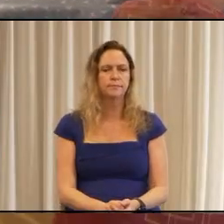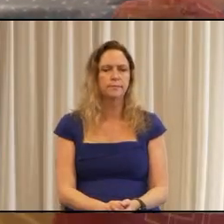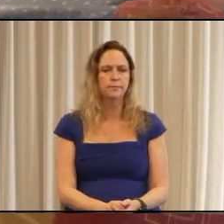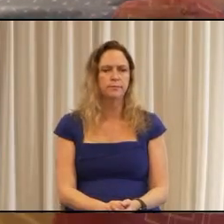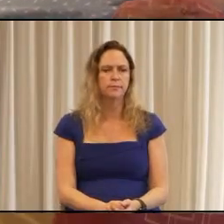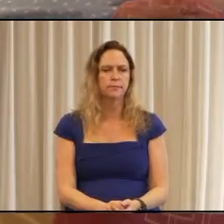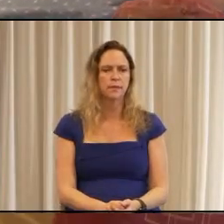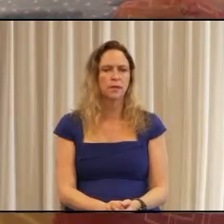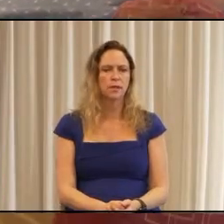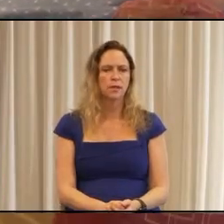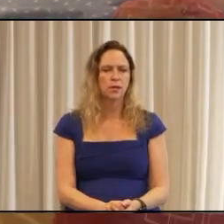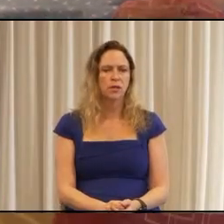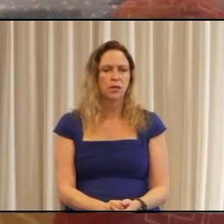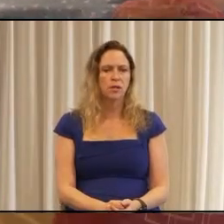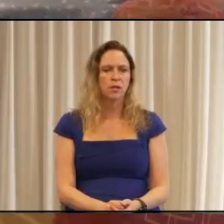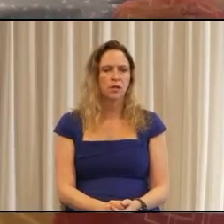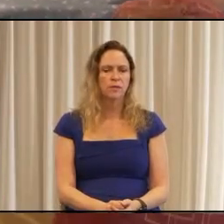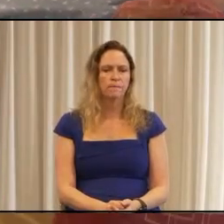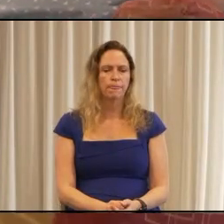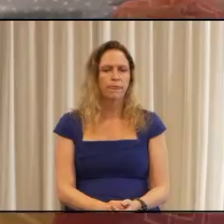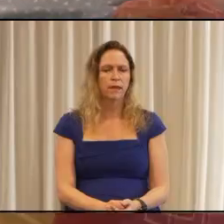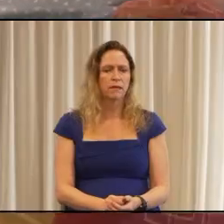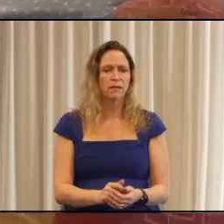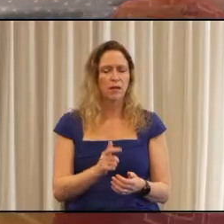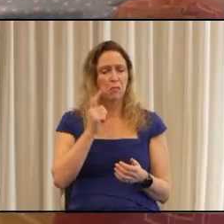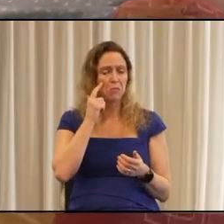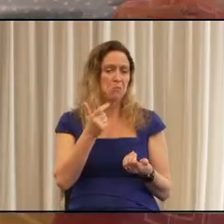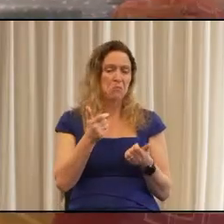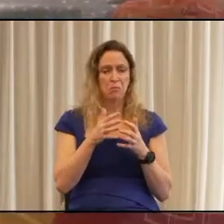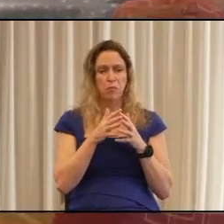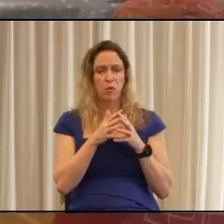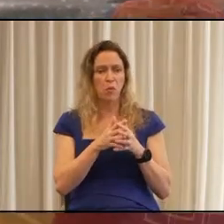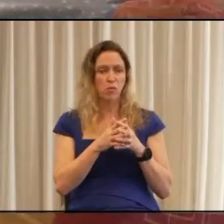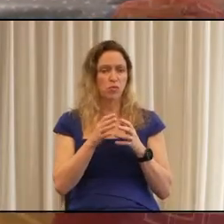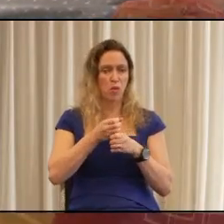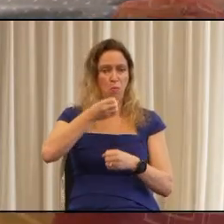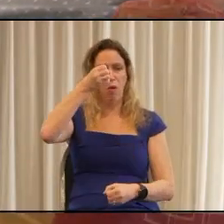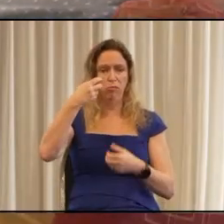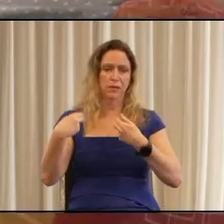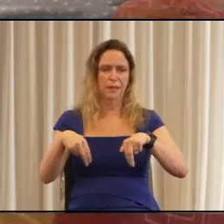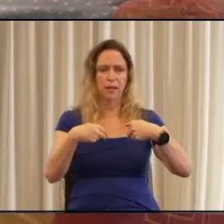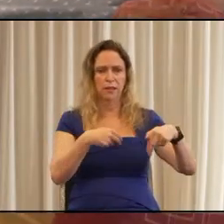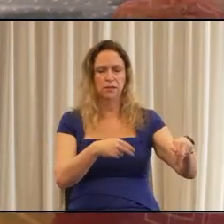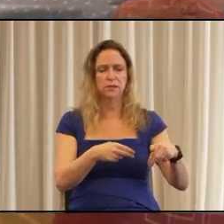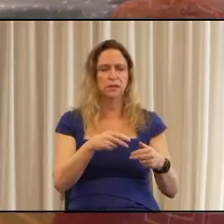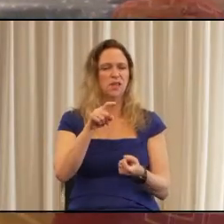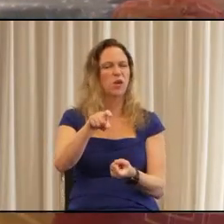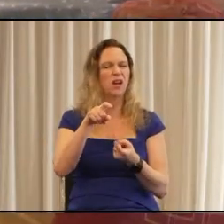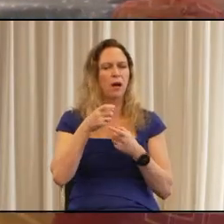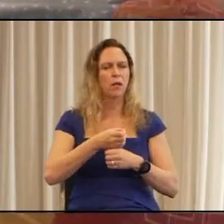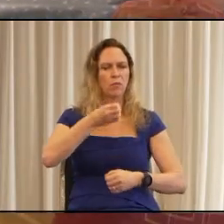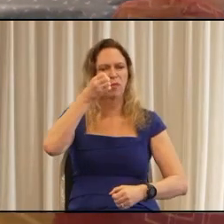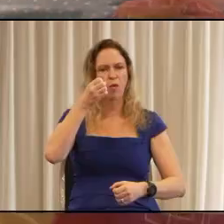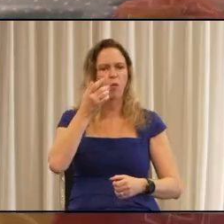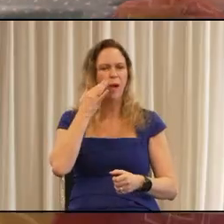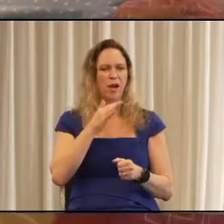then I started thinking after that first event, that it would be really good if we could do the pole. And we were hiring a portable pole during COVID so that we